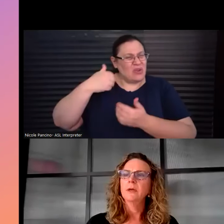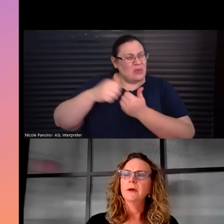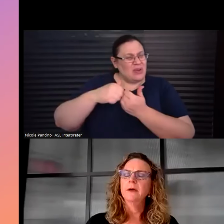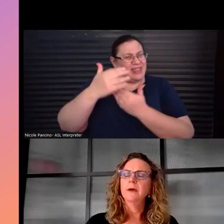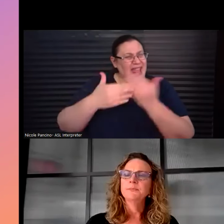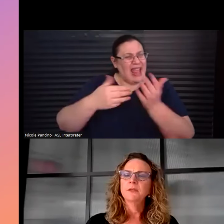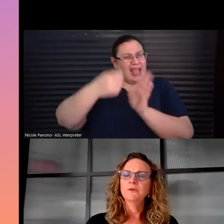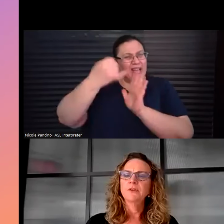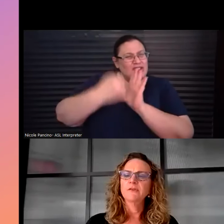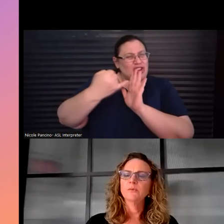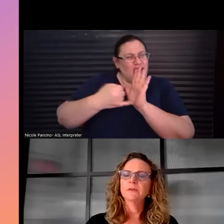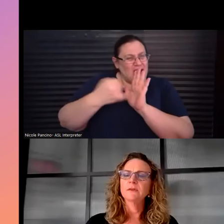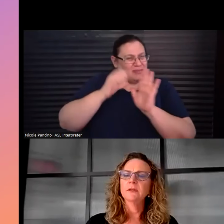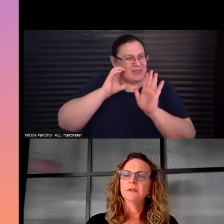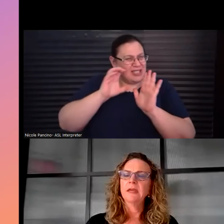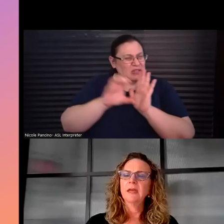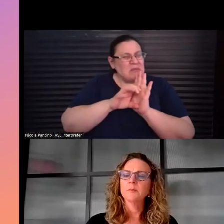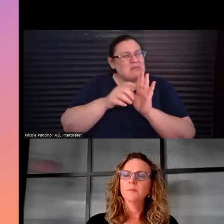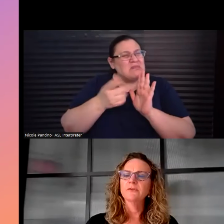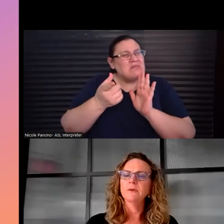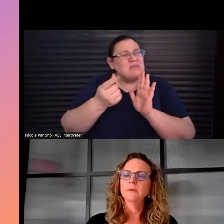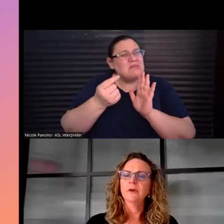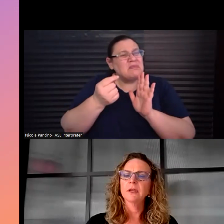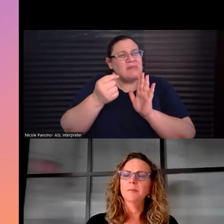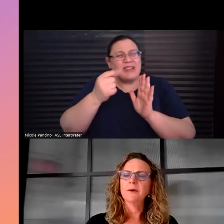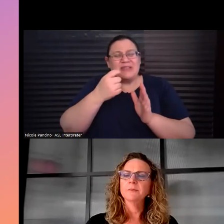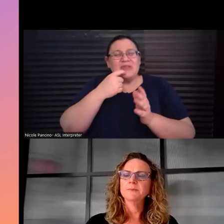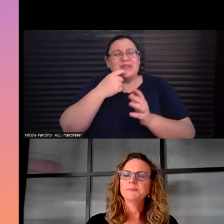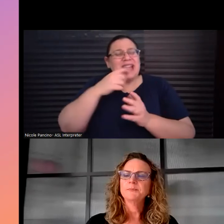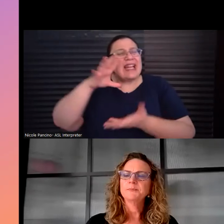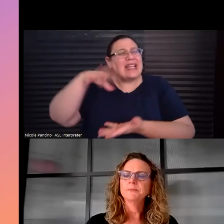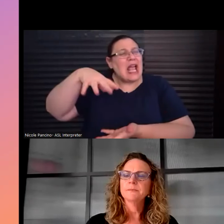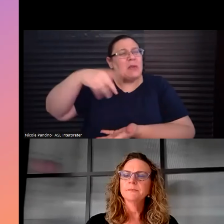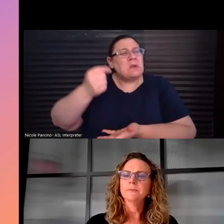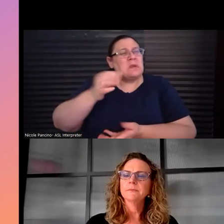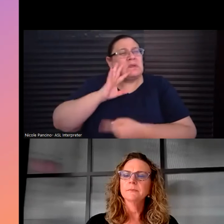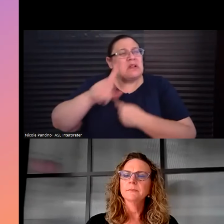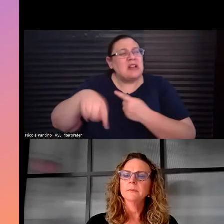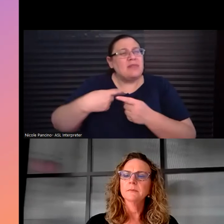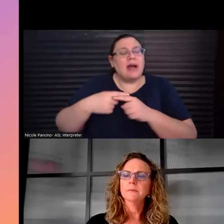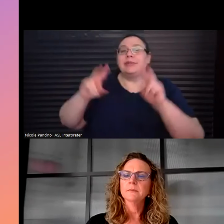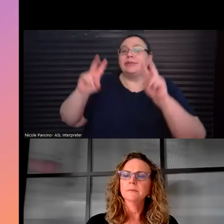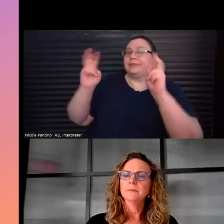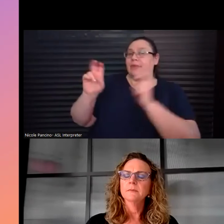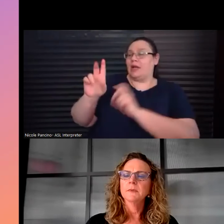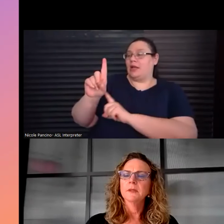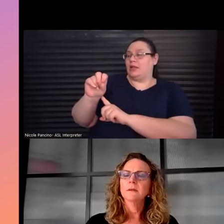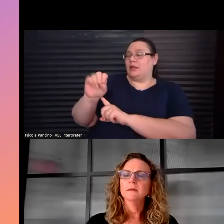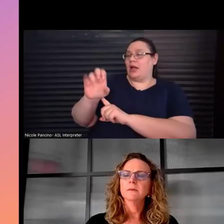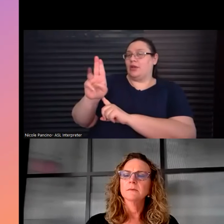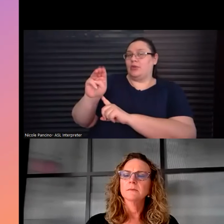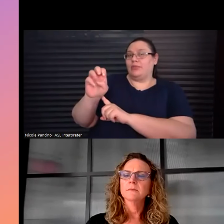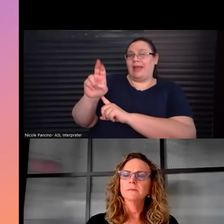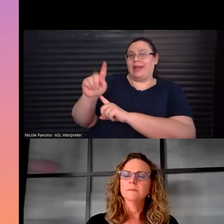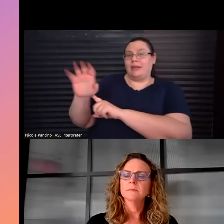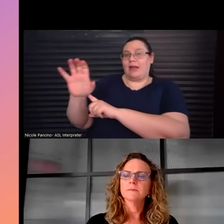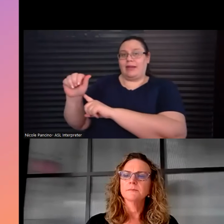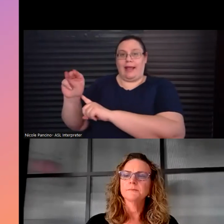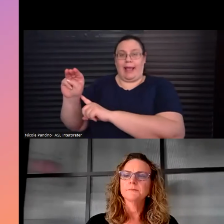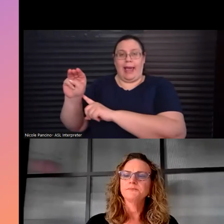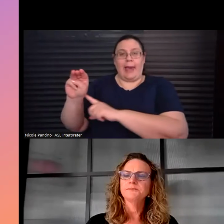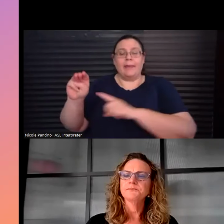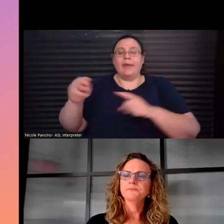picture. Can you tell us what the camera was that you were talking about? It's called a document cam, and it's used, it's